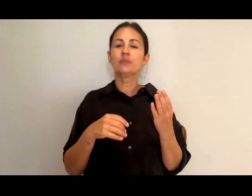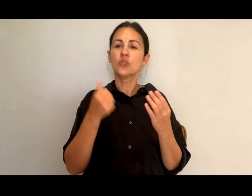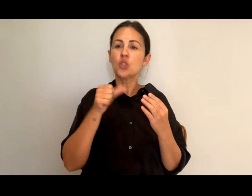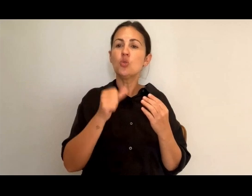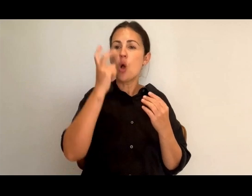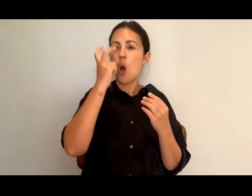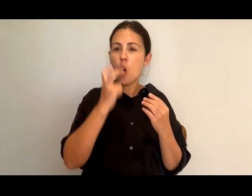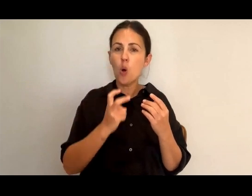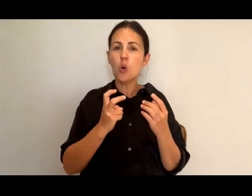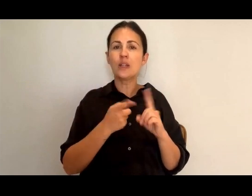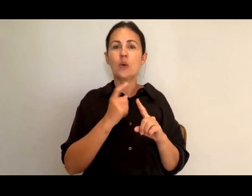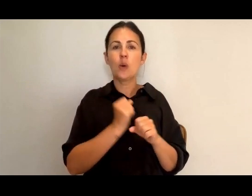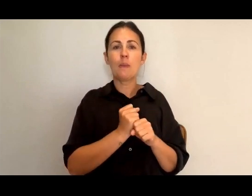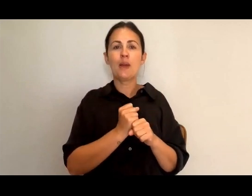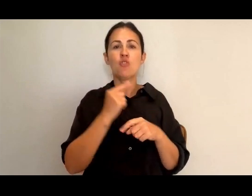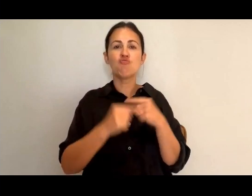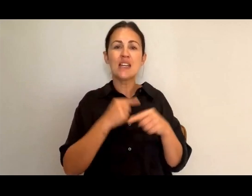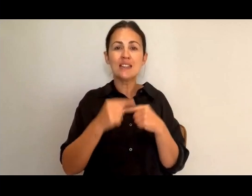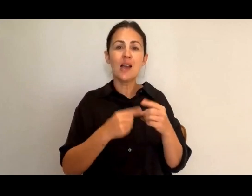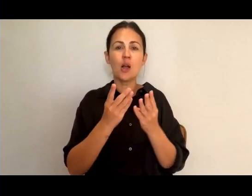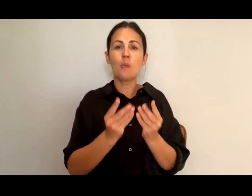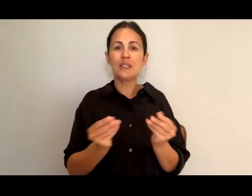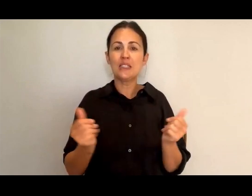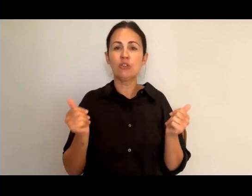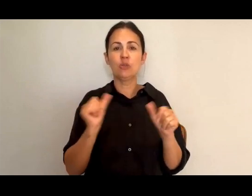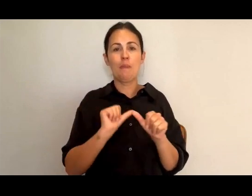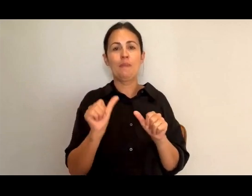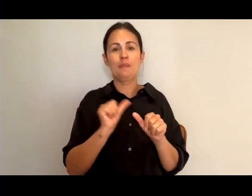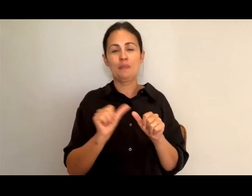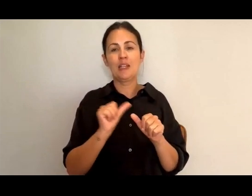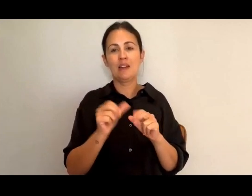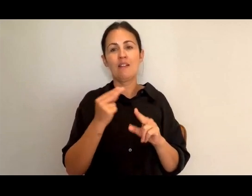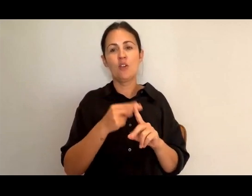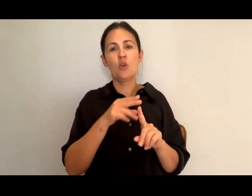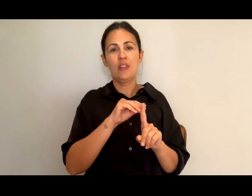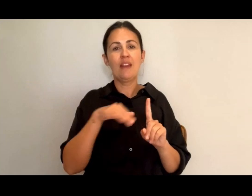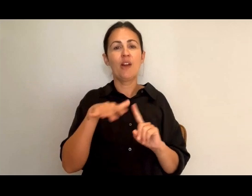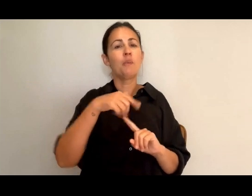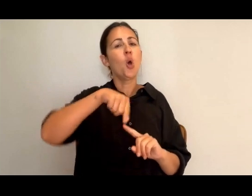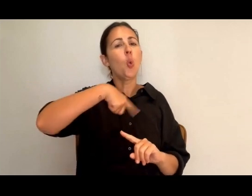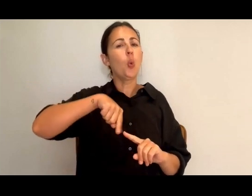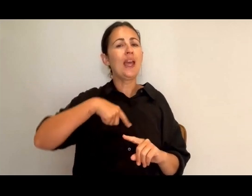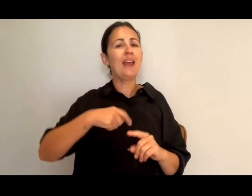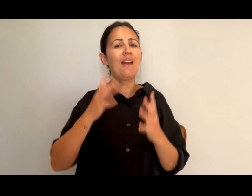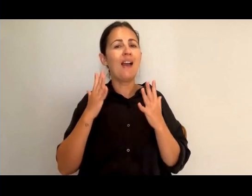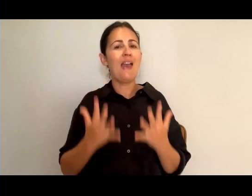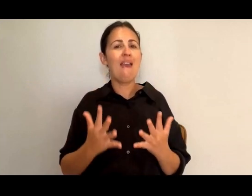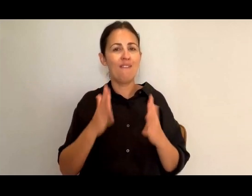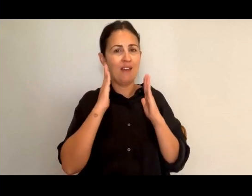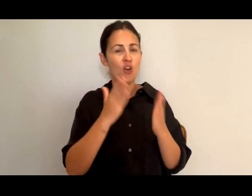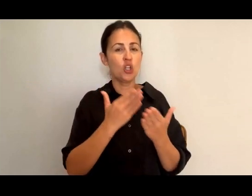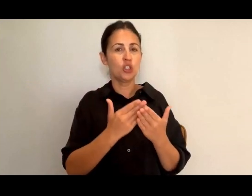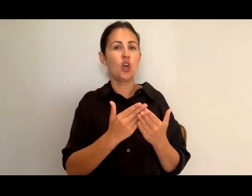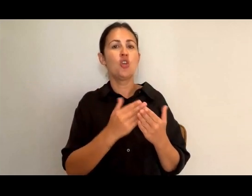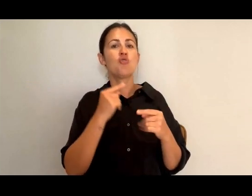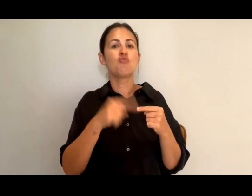engagement and some development goes into teaching, developing workshops for teachers to teach teachers who mightn't have an